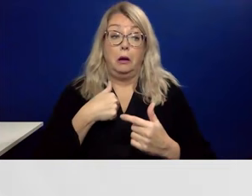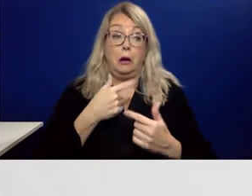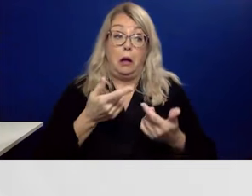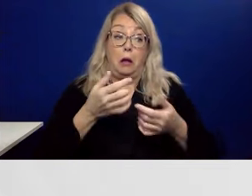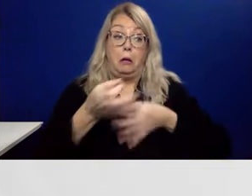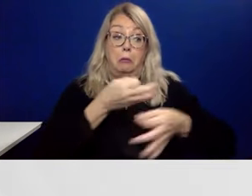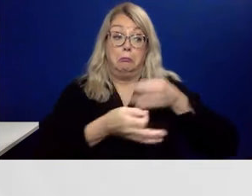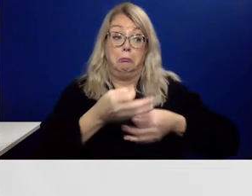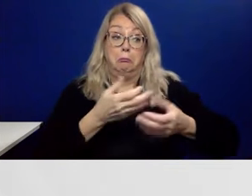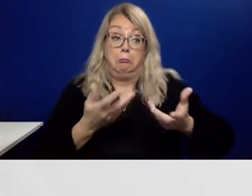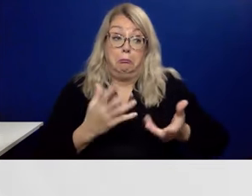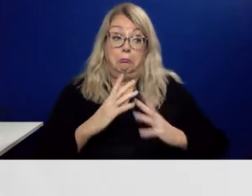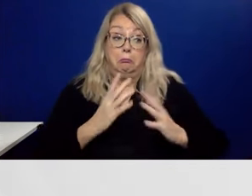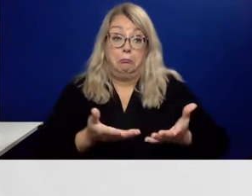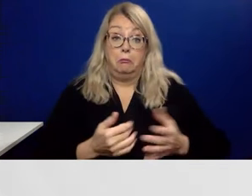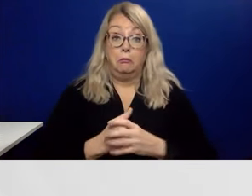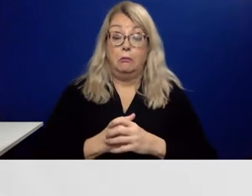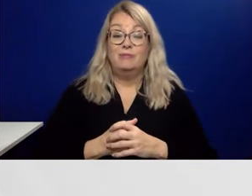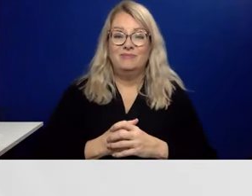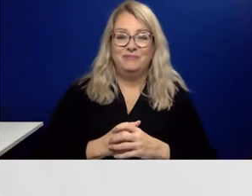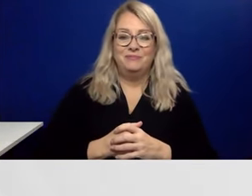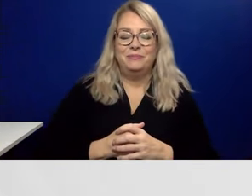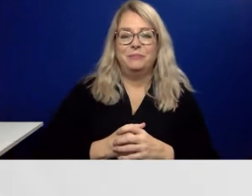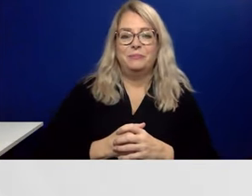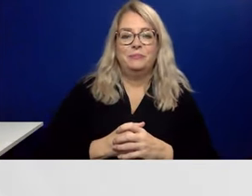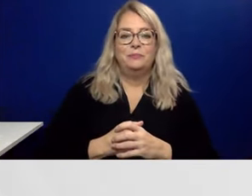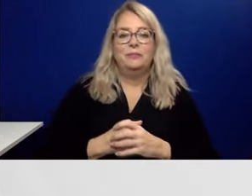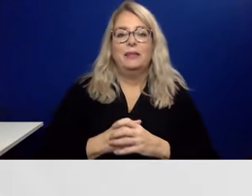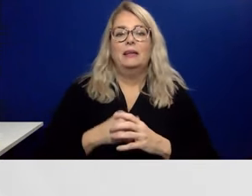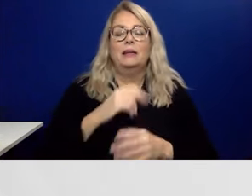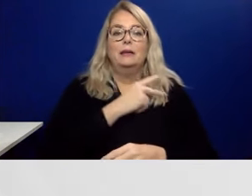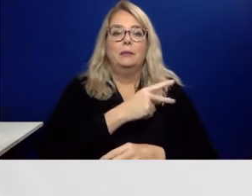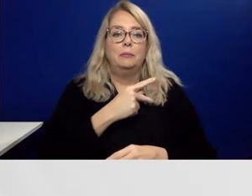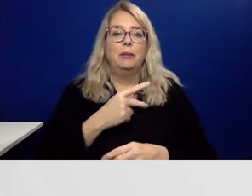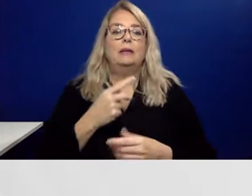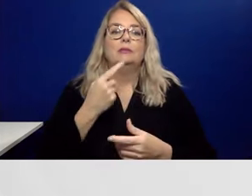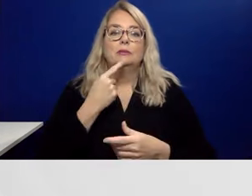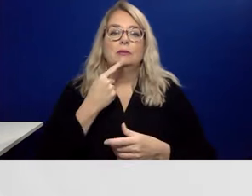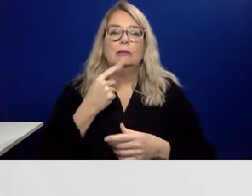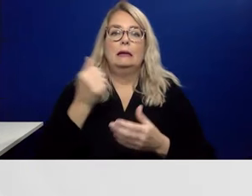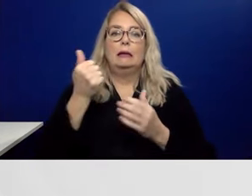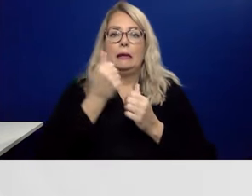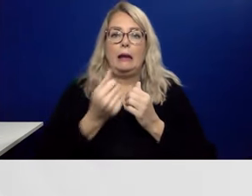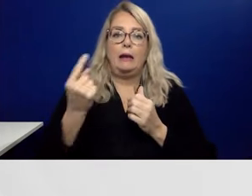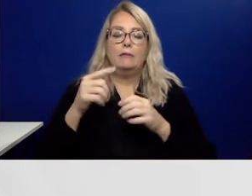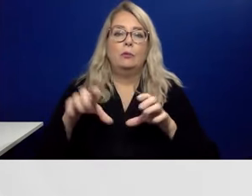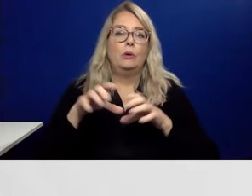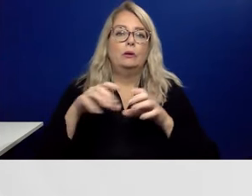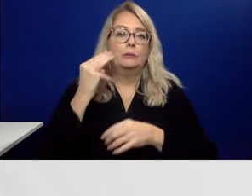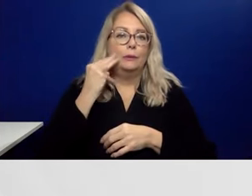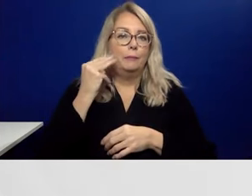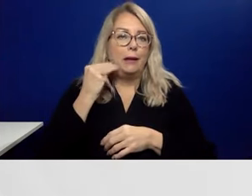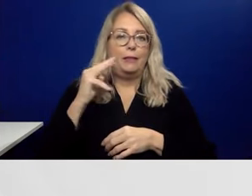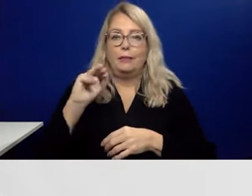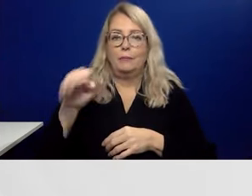there. And a few visits later, right, the patient revealed, everyone's doing meth in my home, so we're going to meet